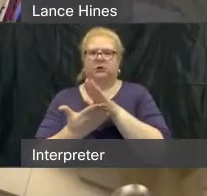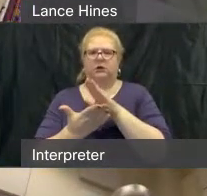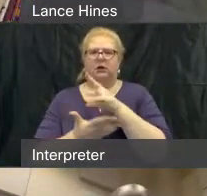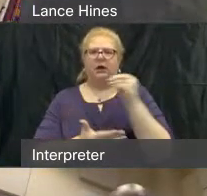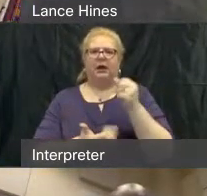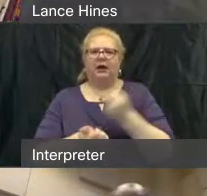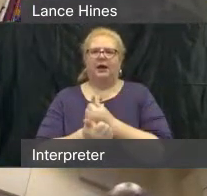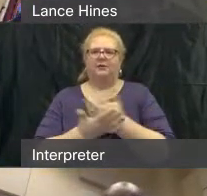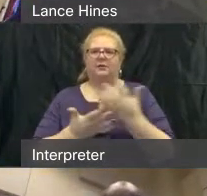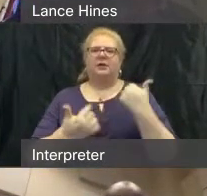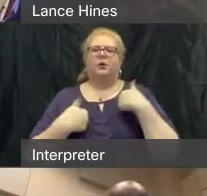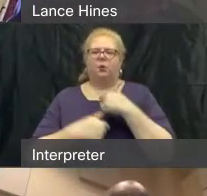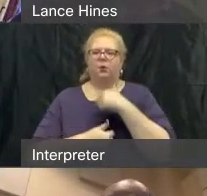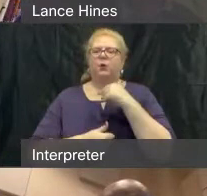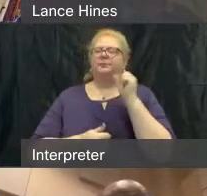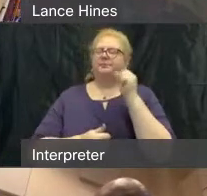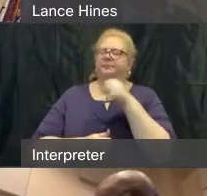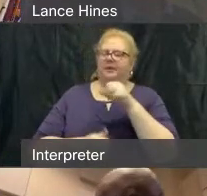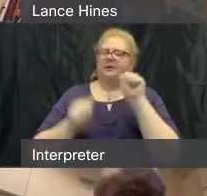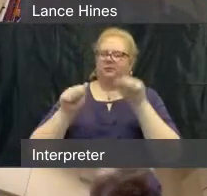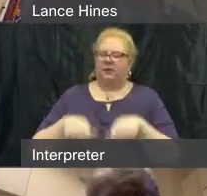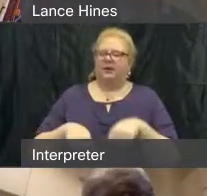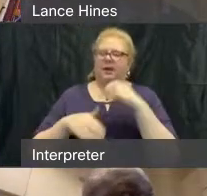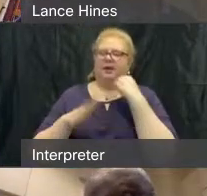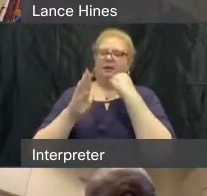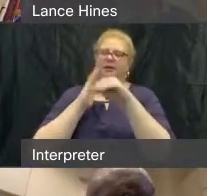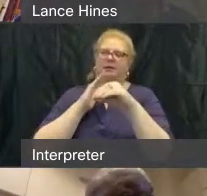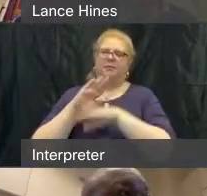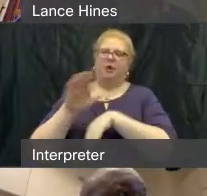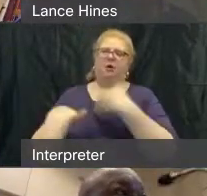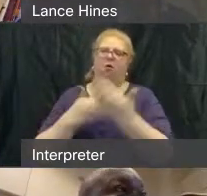that out to everybody. Thank you.